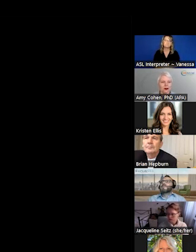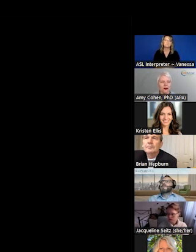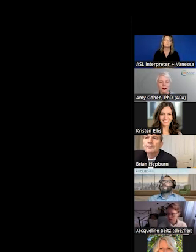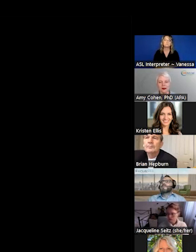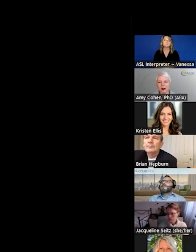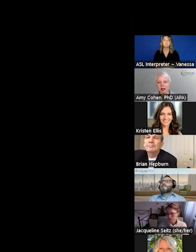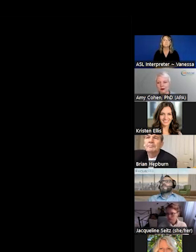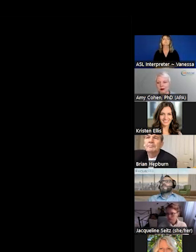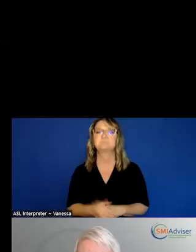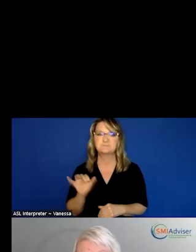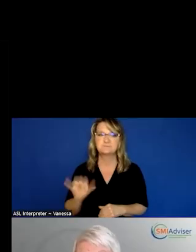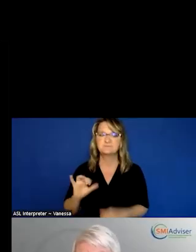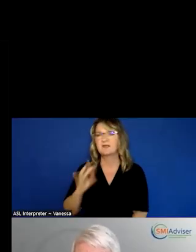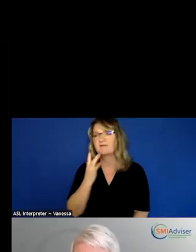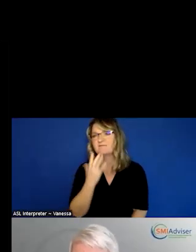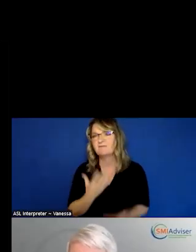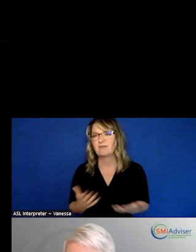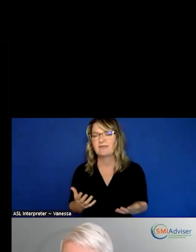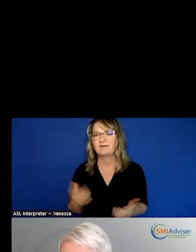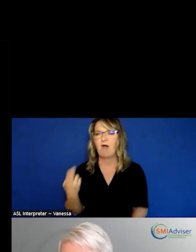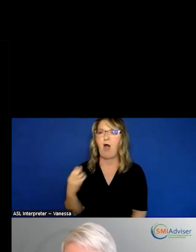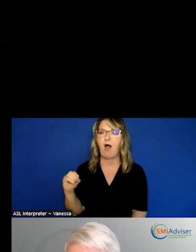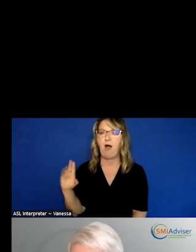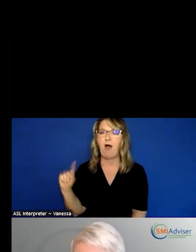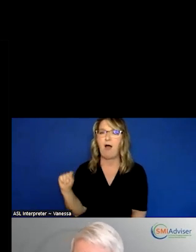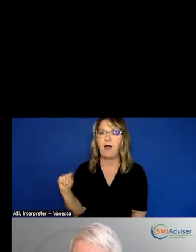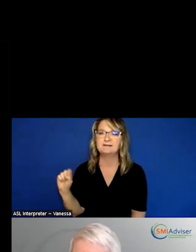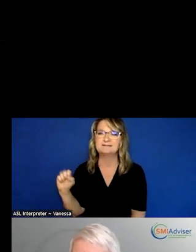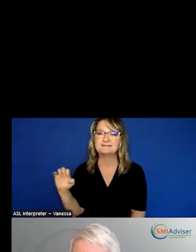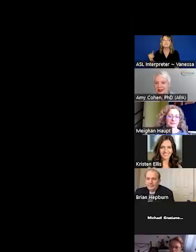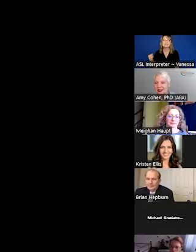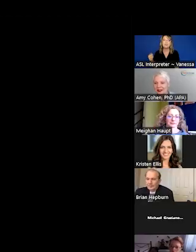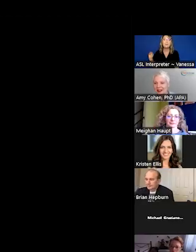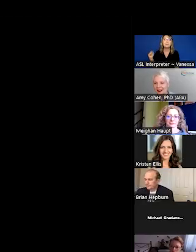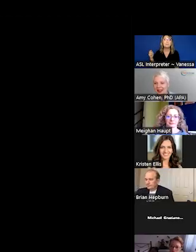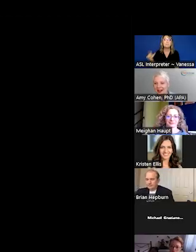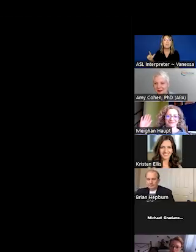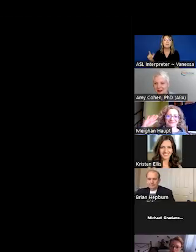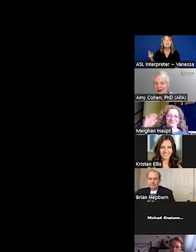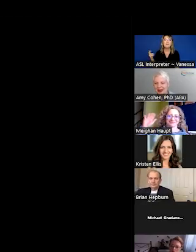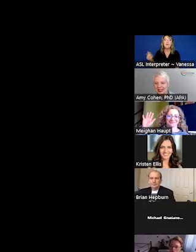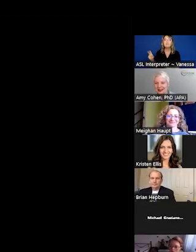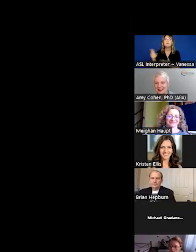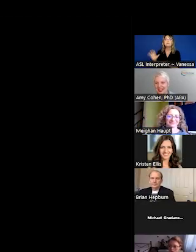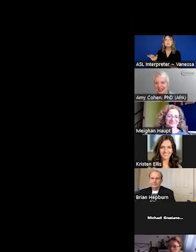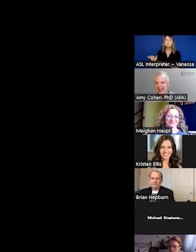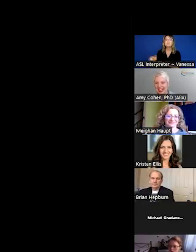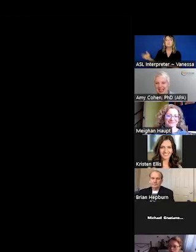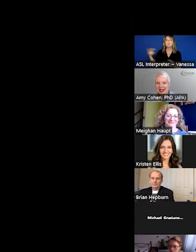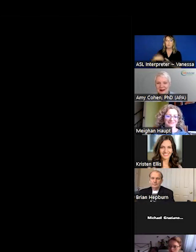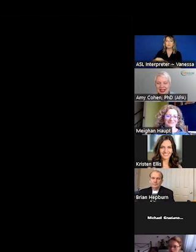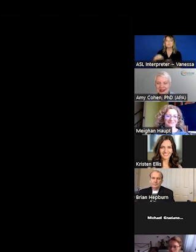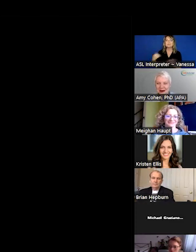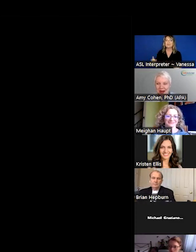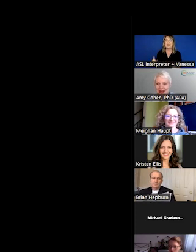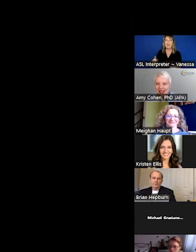Oh, favorite thing, hot seat. Megan Huff, who's the Chief of Staff at Nashville, is joining us today.